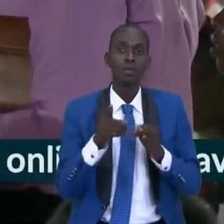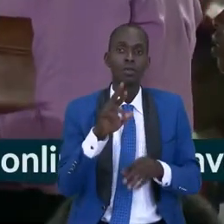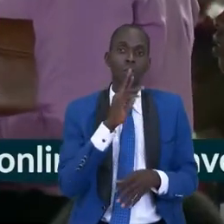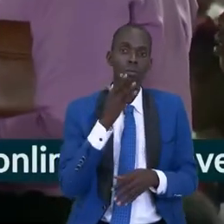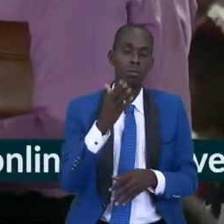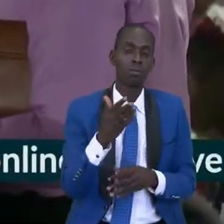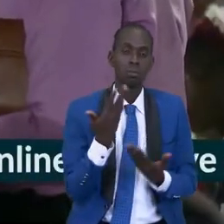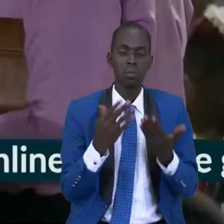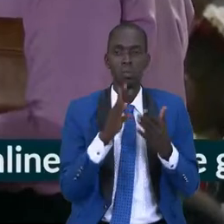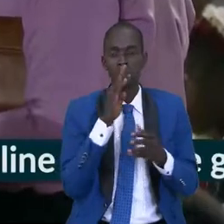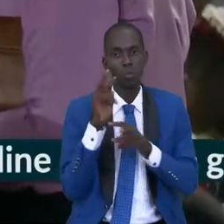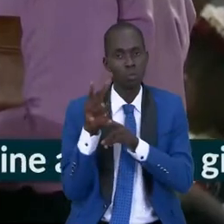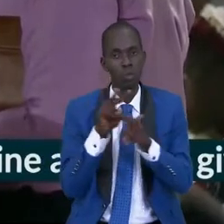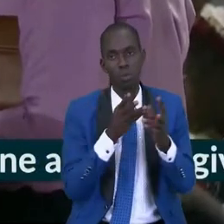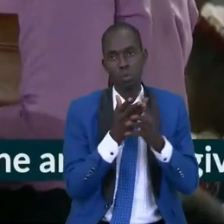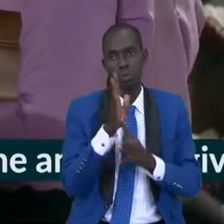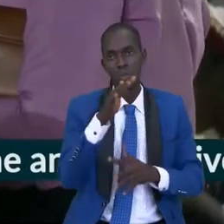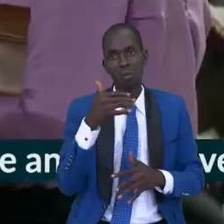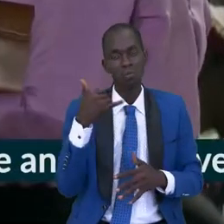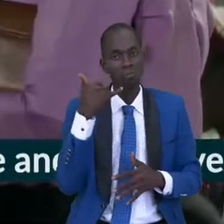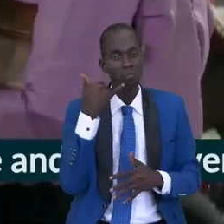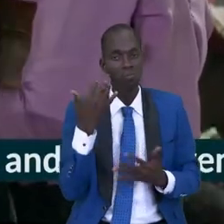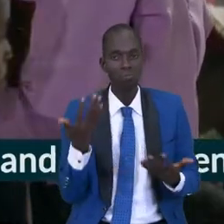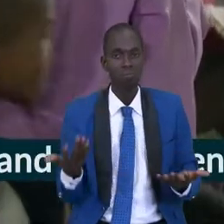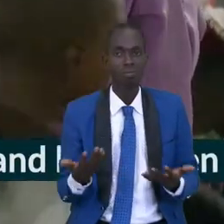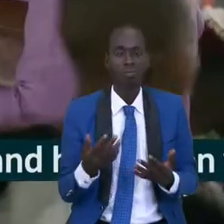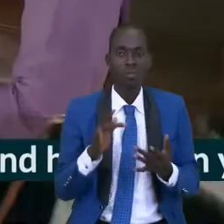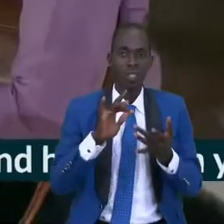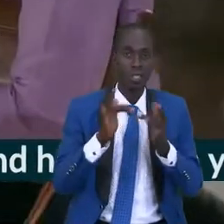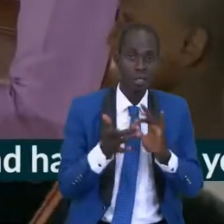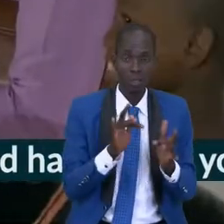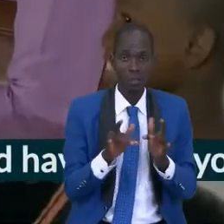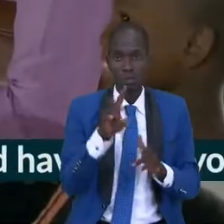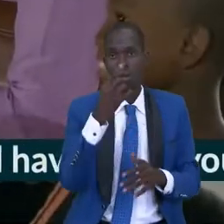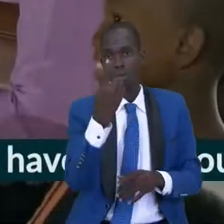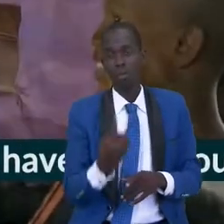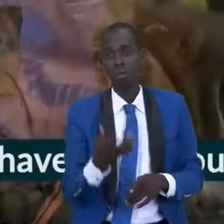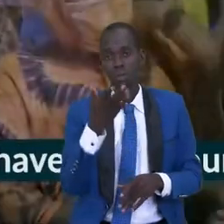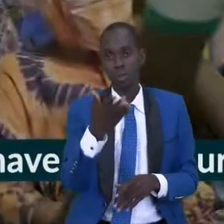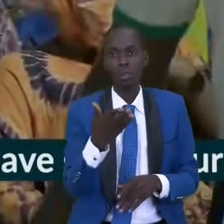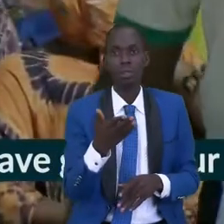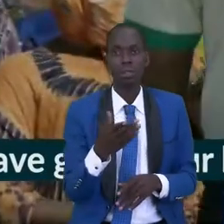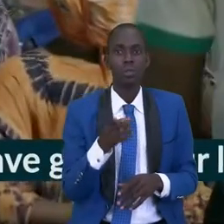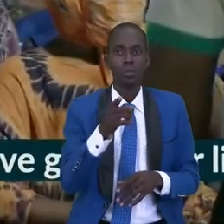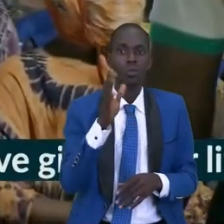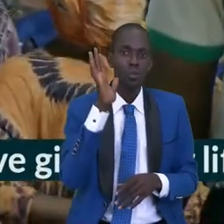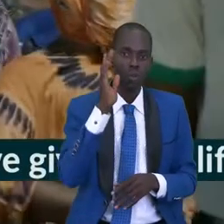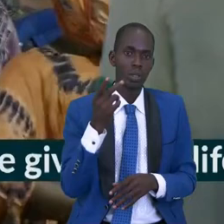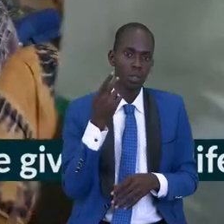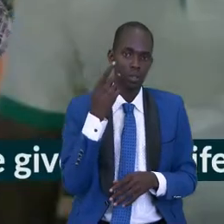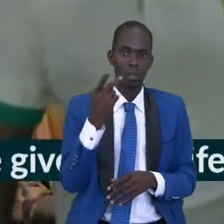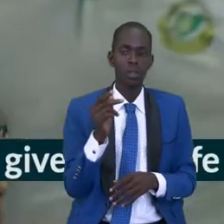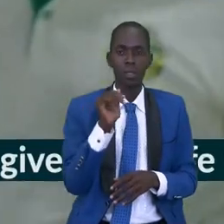Let's not concentrate in one place. Let's get to them.